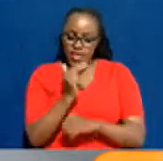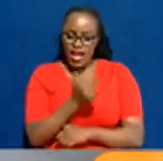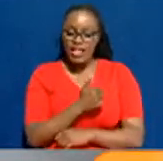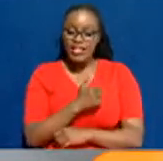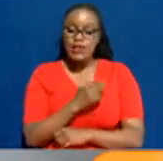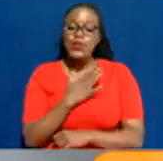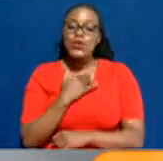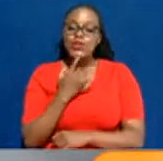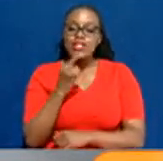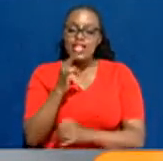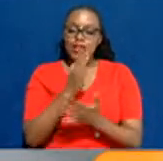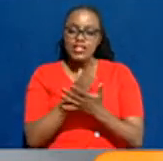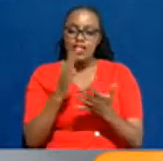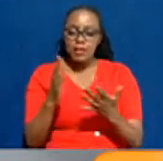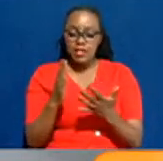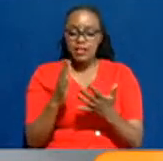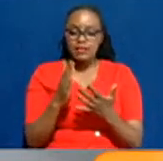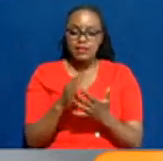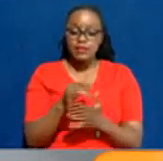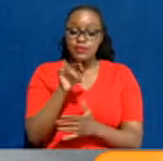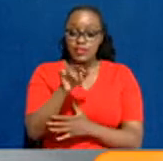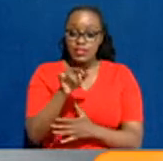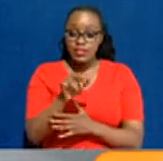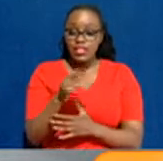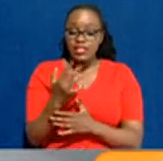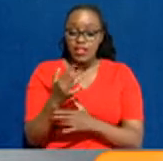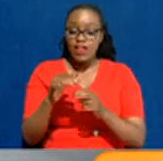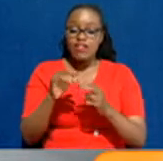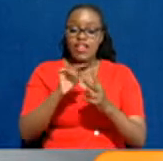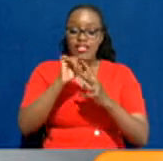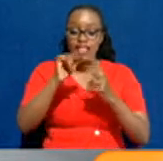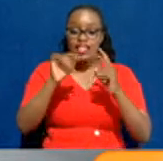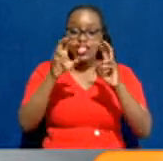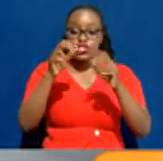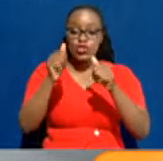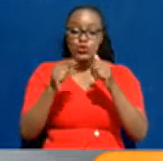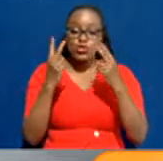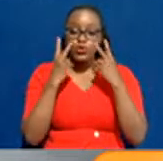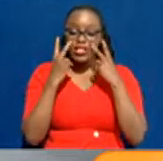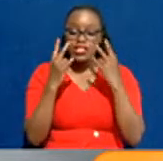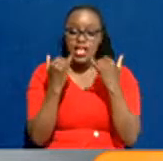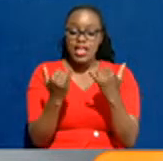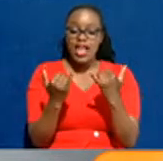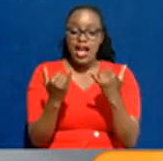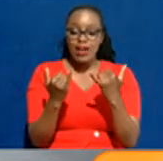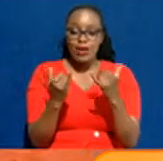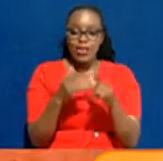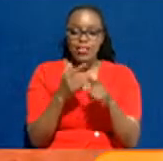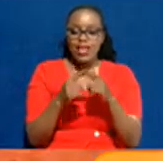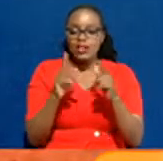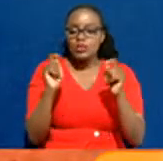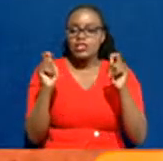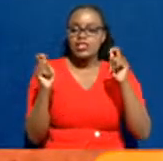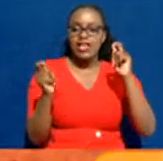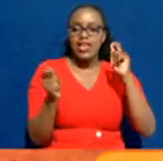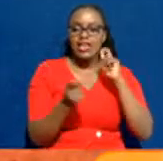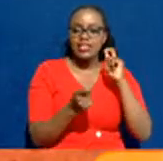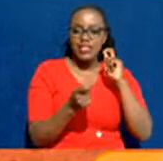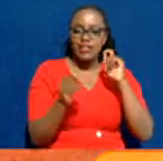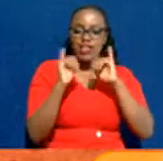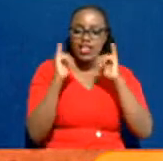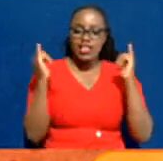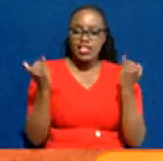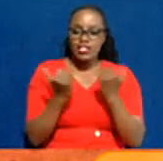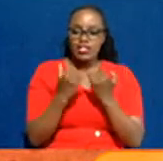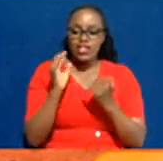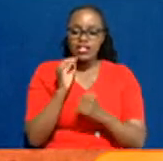Let me tell you something. These institutions that you saw now valorize are institutions that